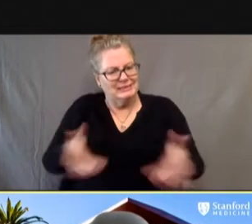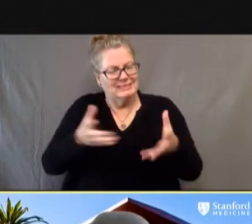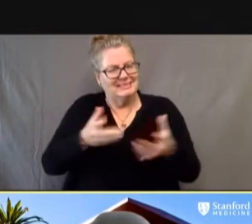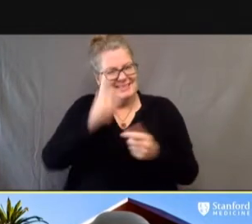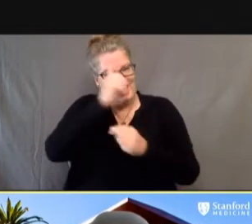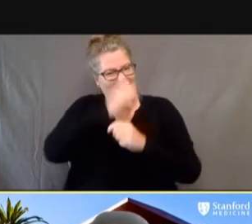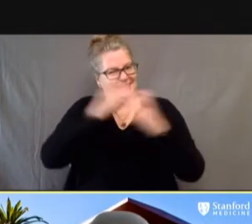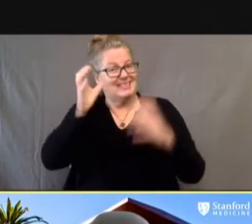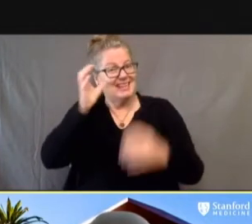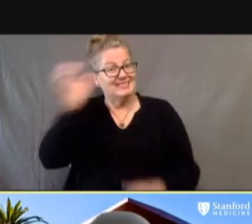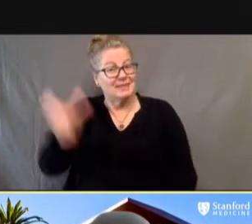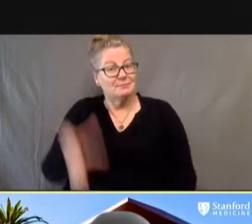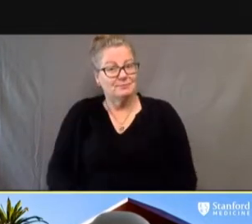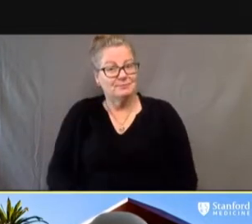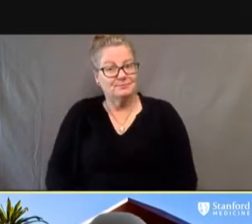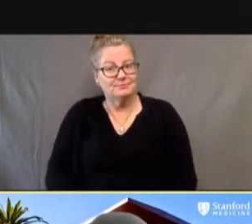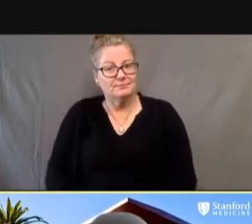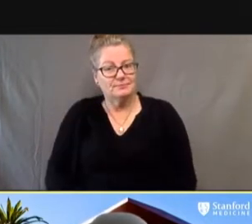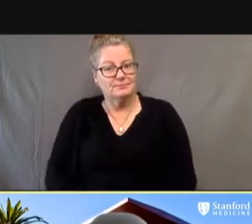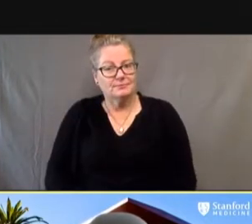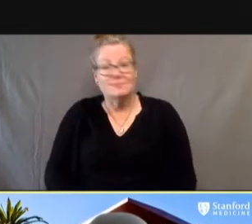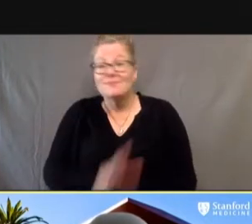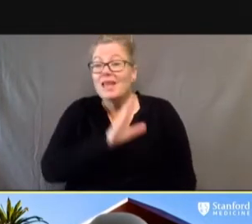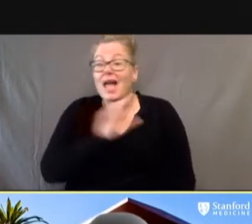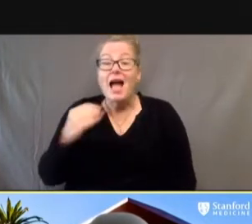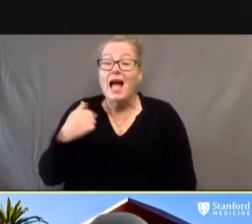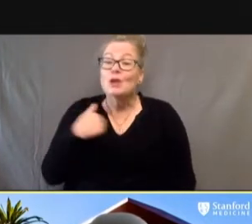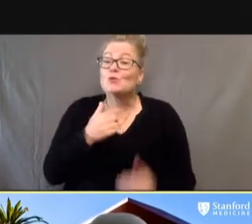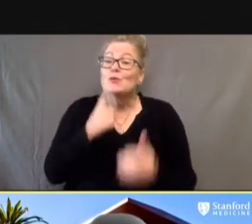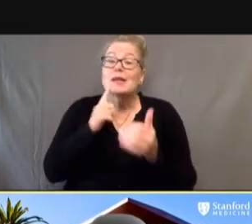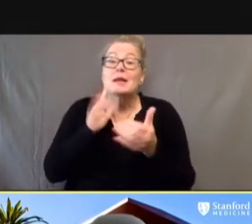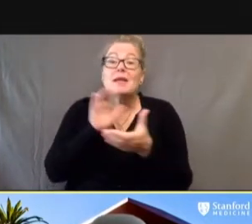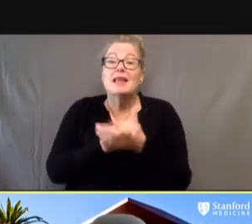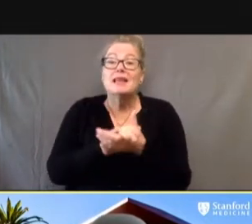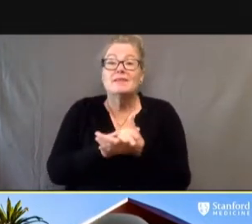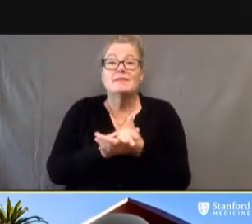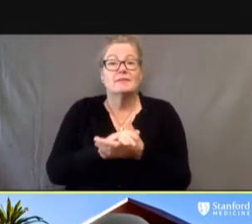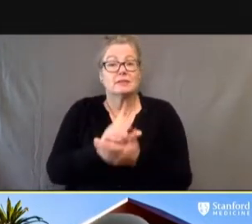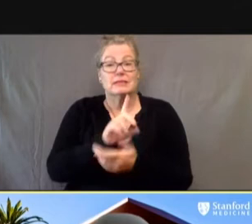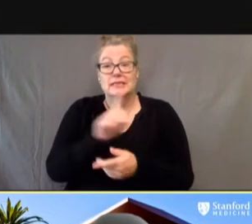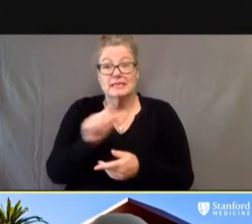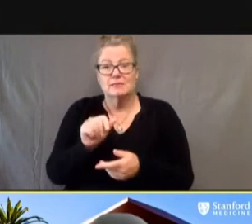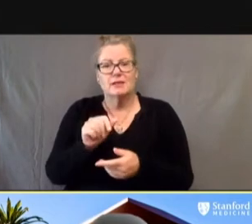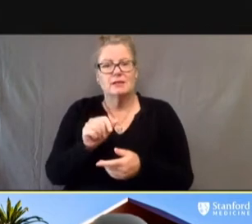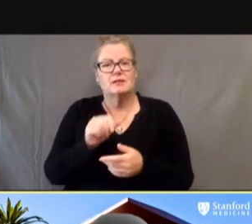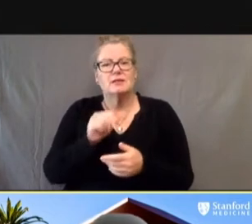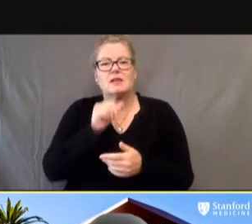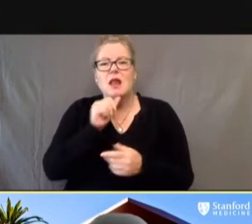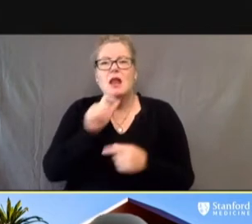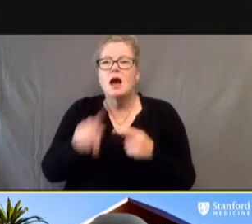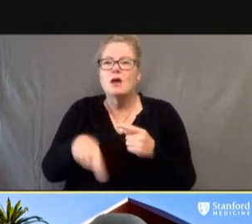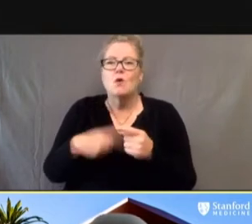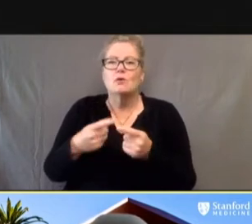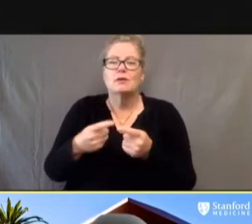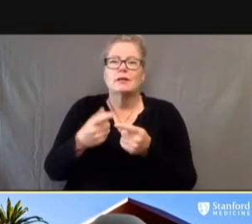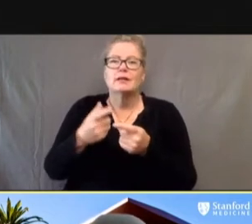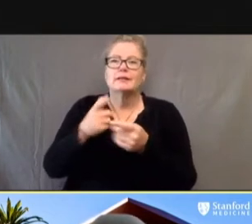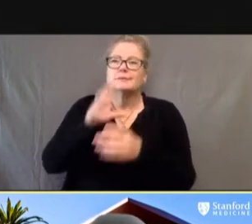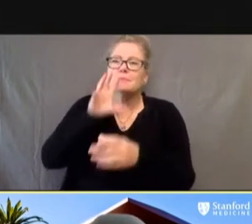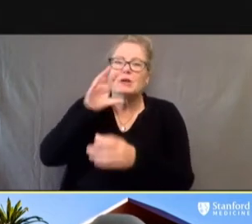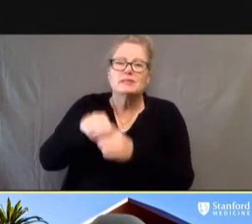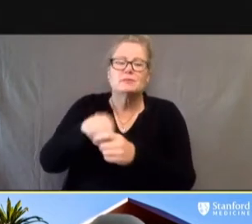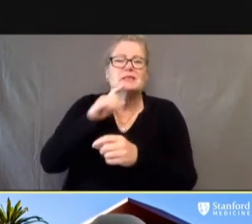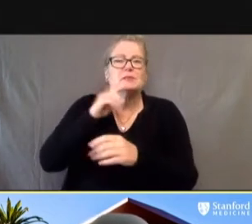initiatives that we believe enhance the accessibility of medical education here. This includes working with pre-clerkship faculty